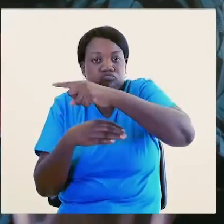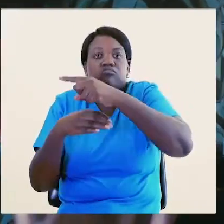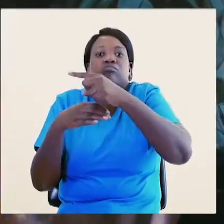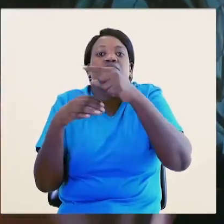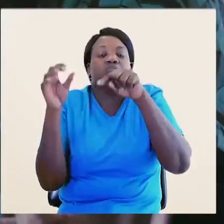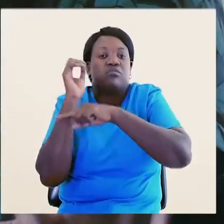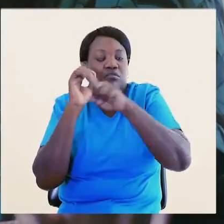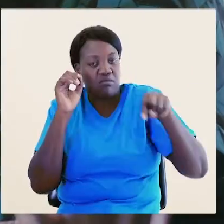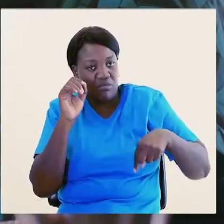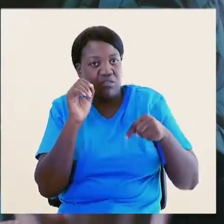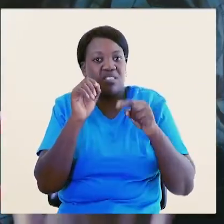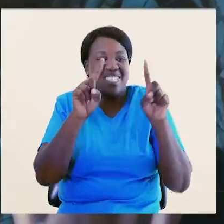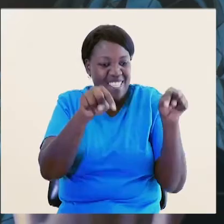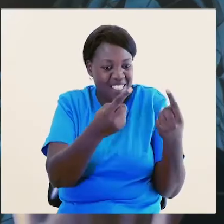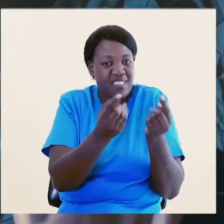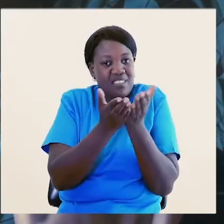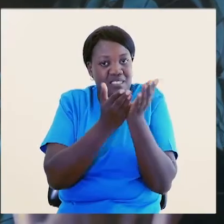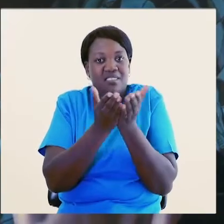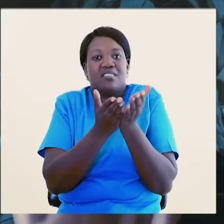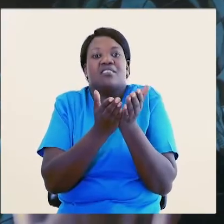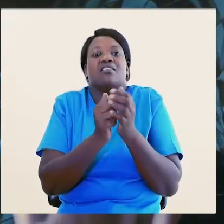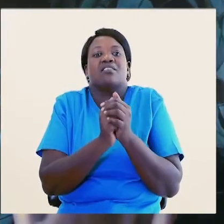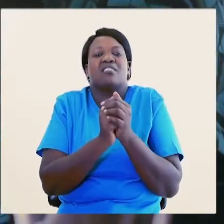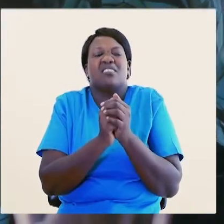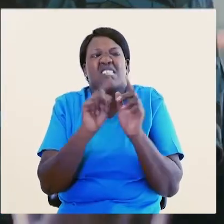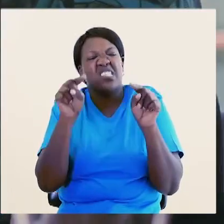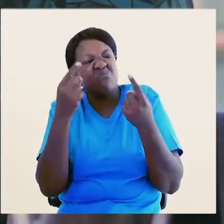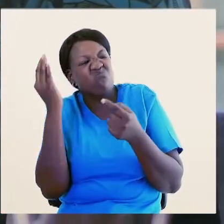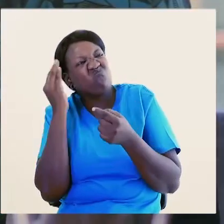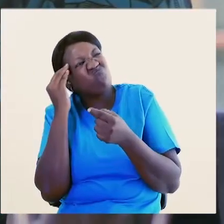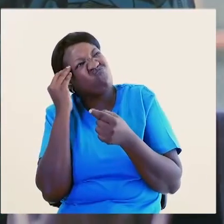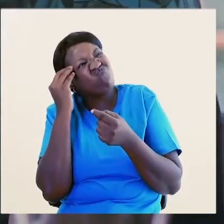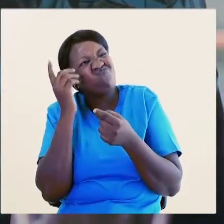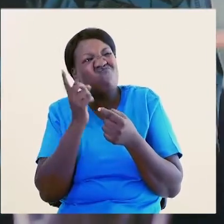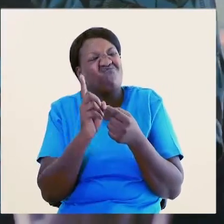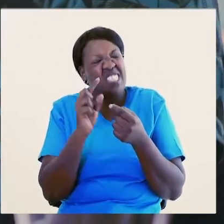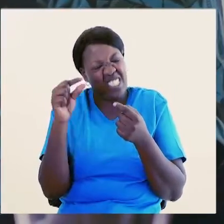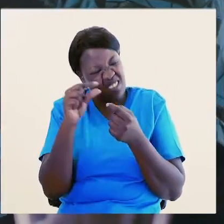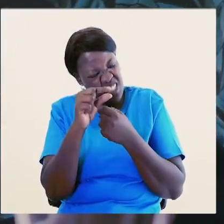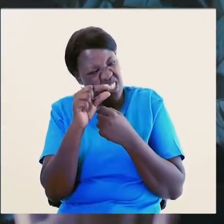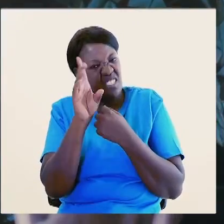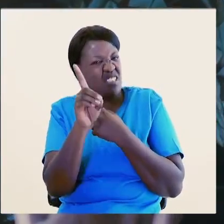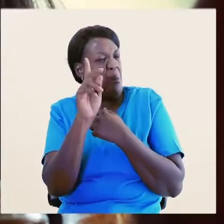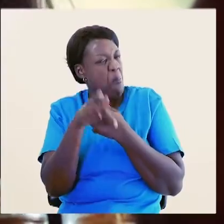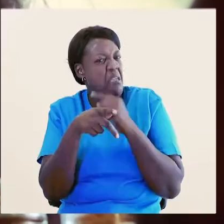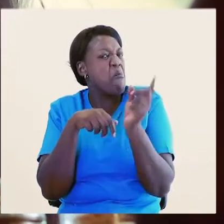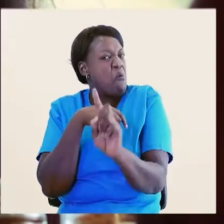These includes goods and services. You know, I heard about something called the GDP.